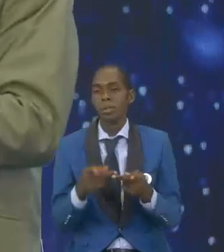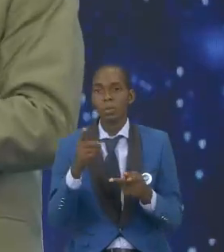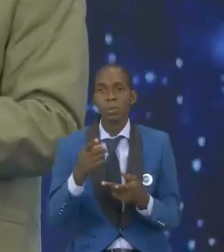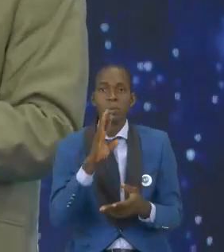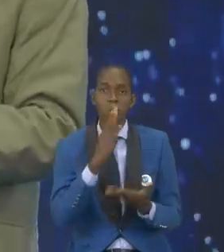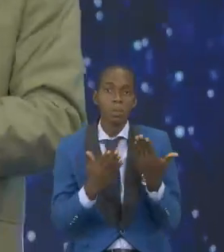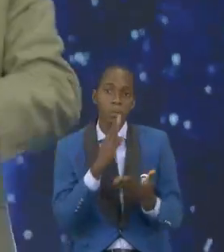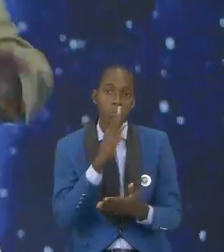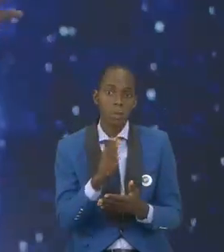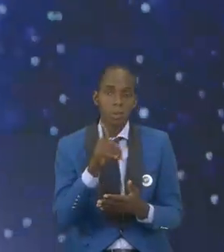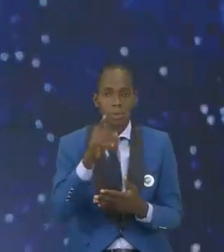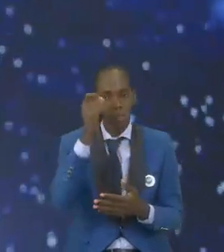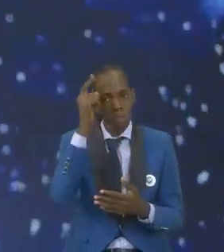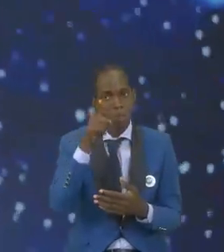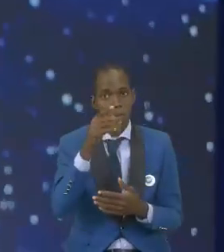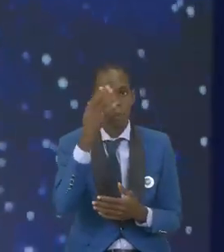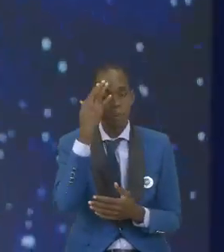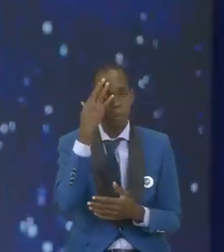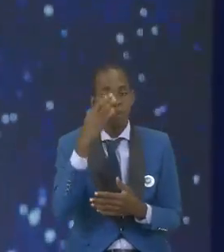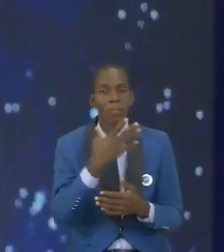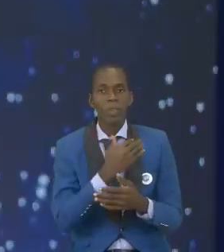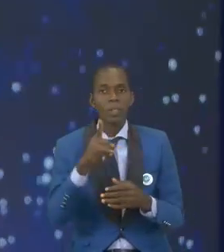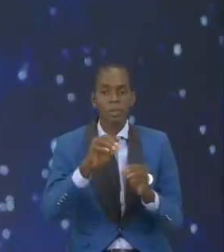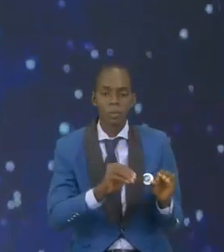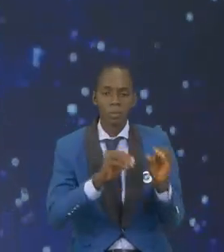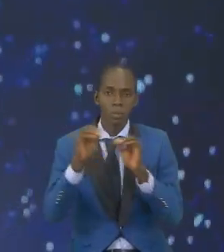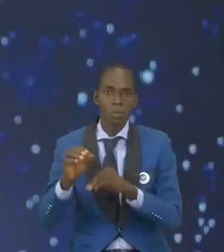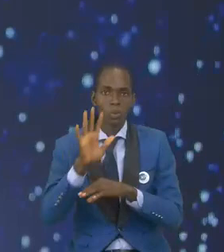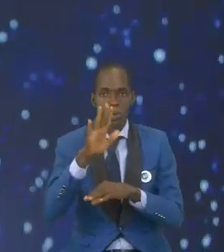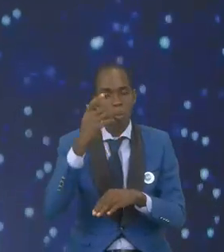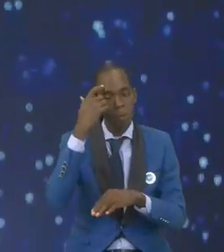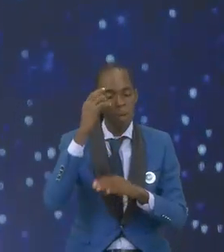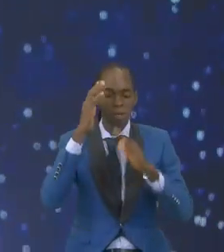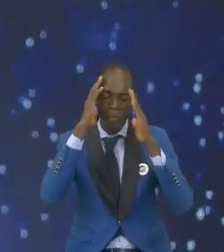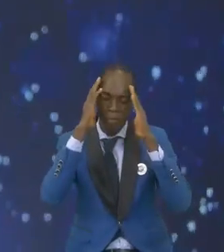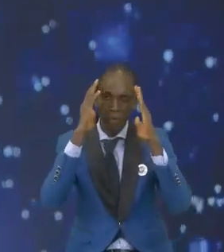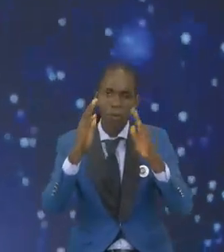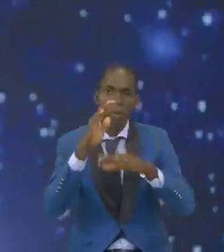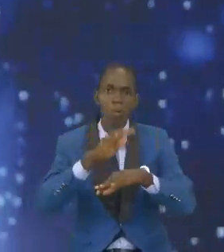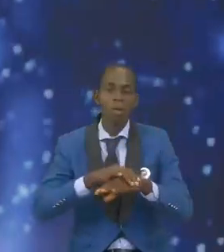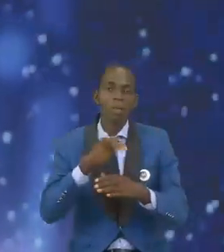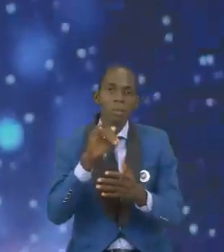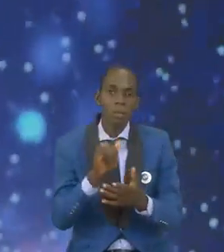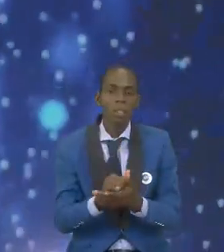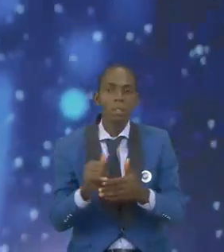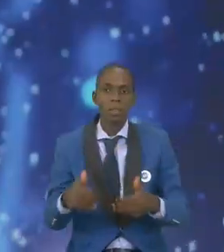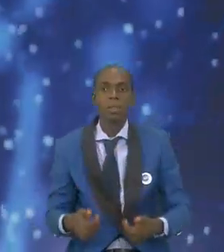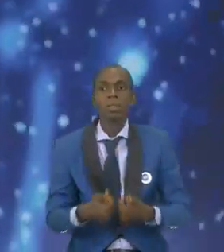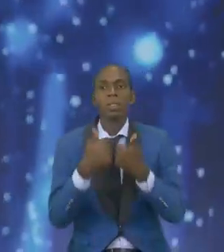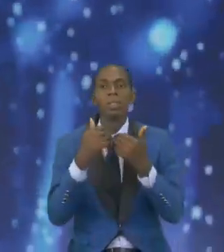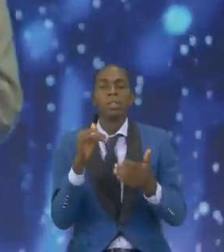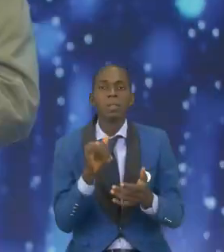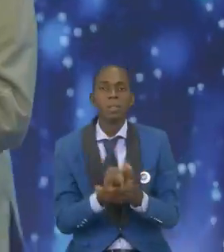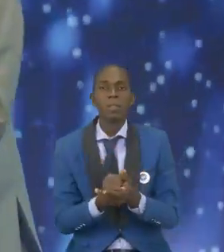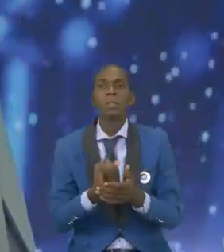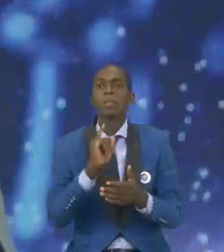mind and your focus on that which I've outlined for you now. You're going to reset your mind